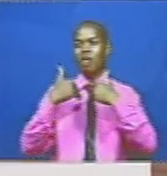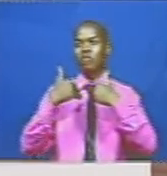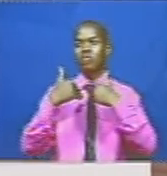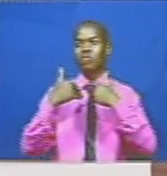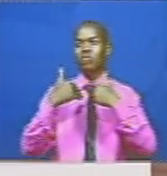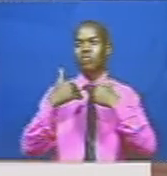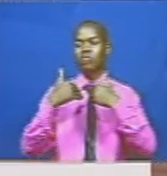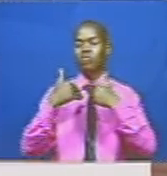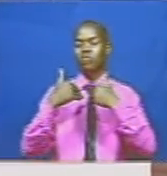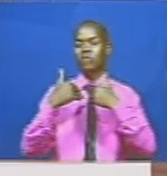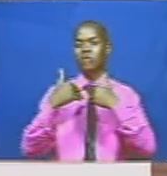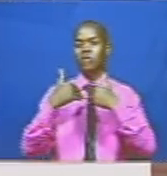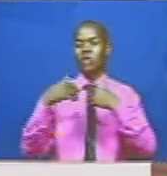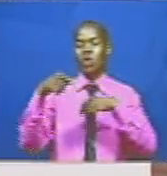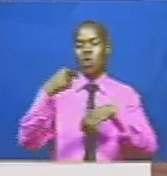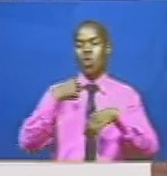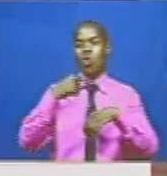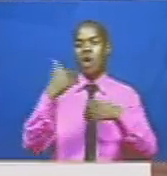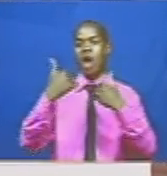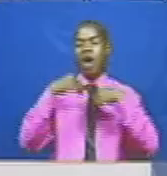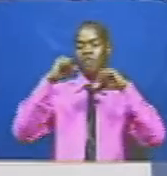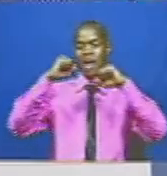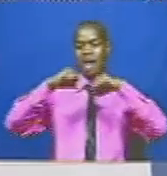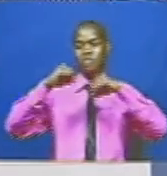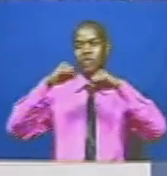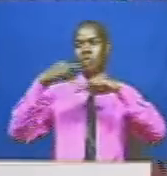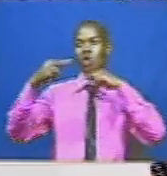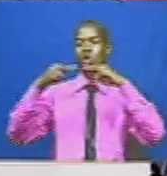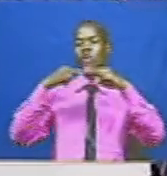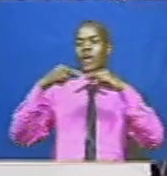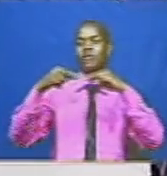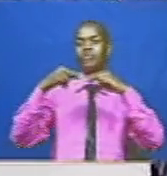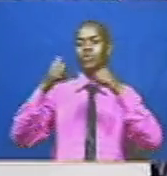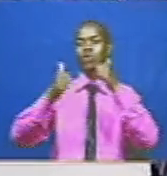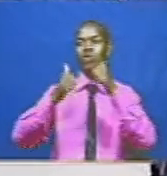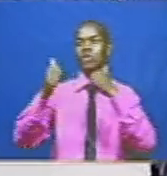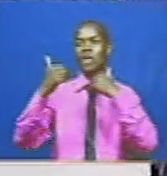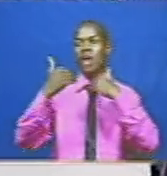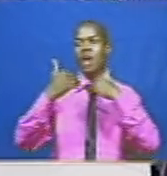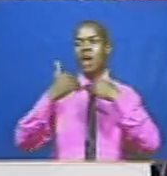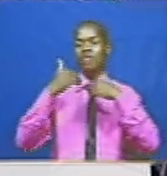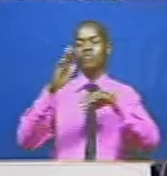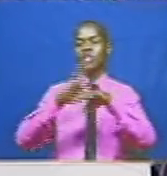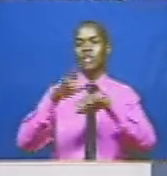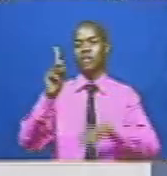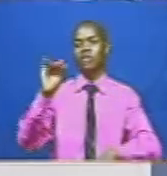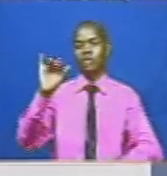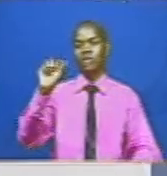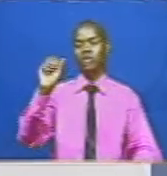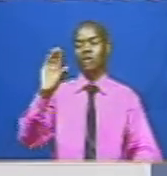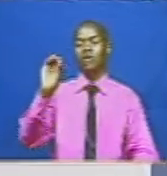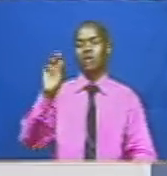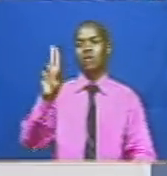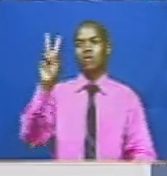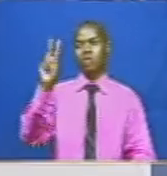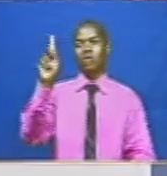because we of course have agreements with the hotels, which gives us an upper hand to get a discount. But when you look at